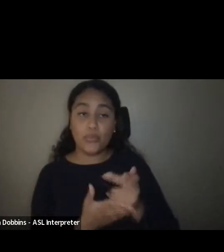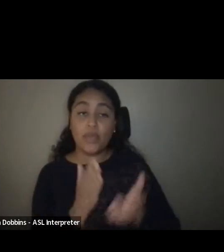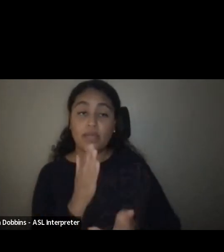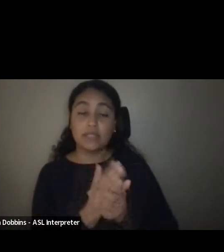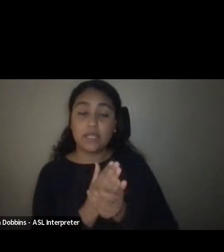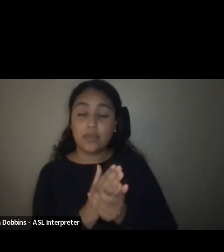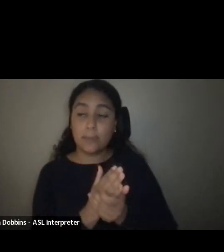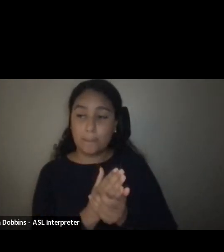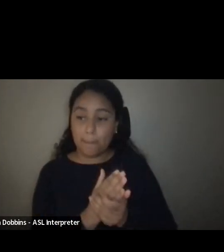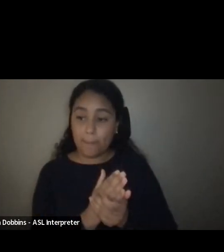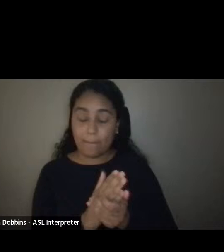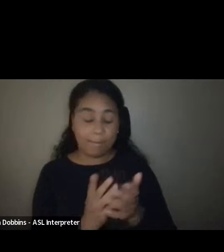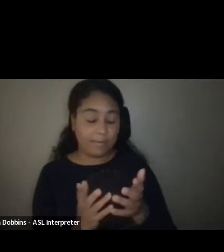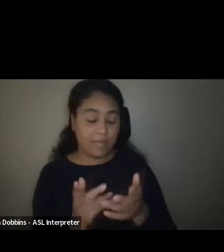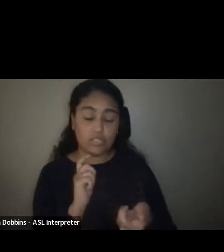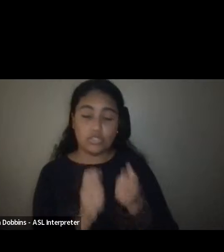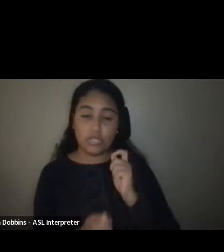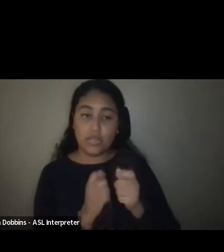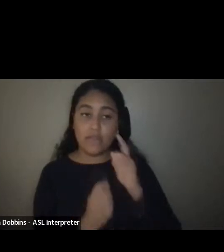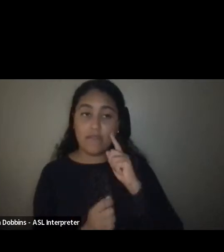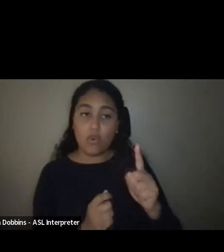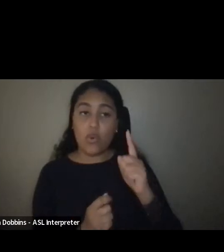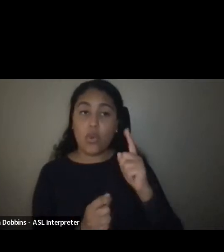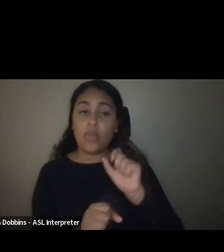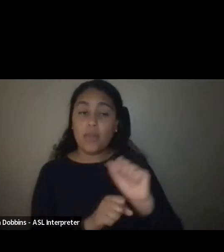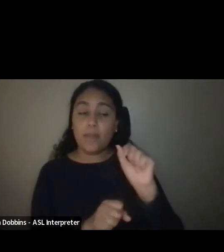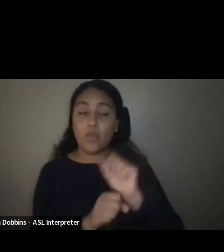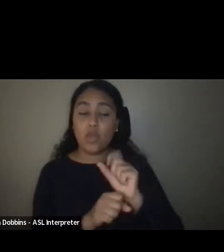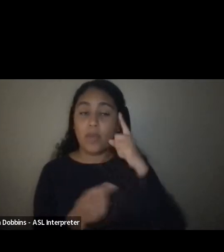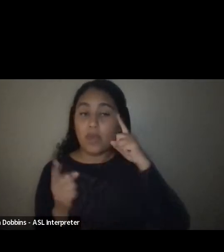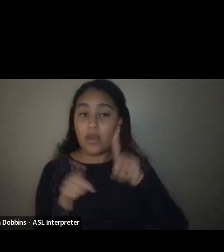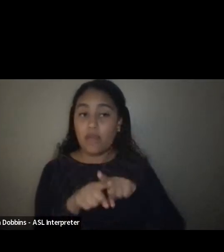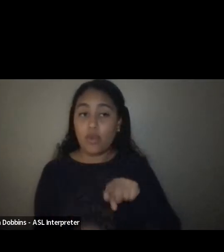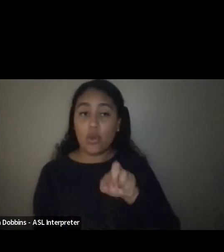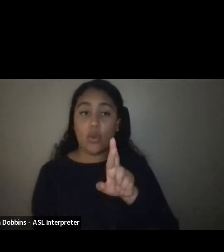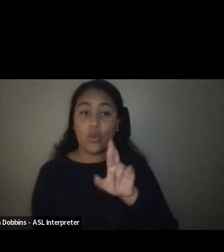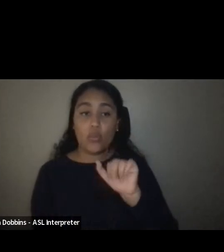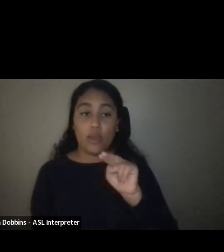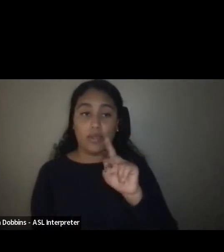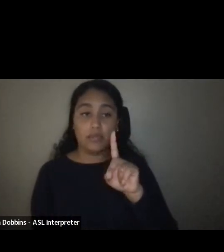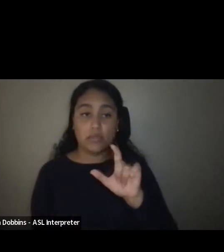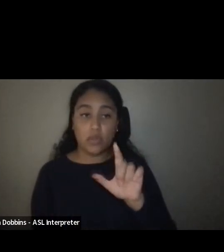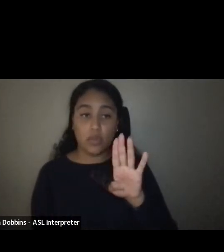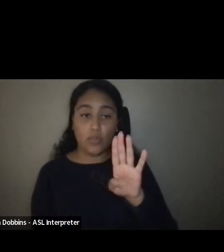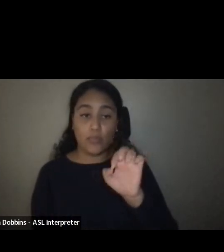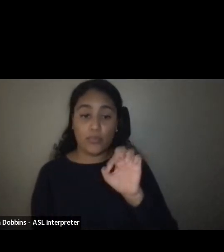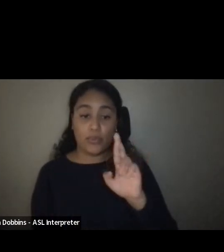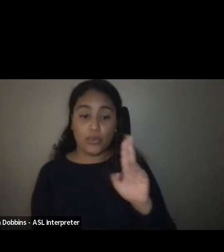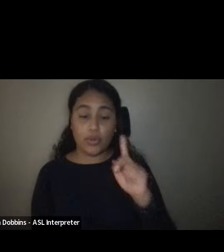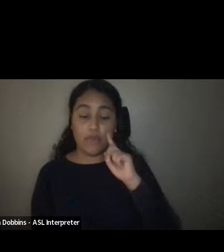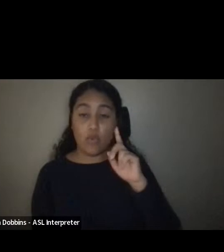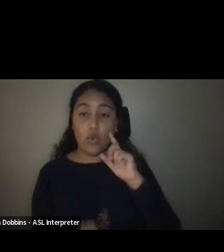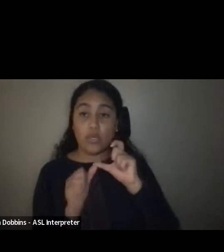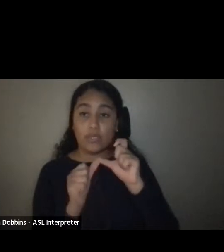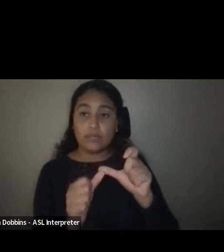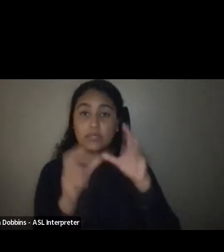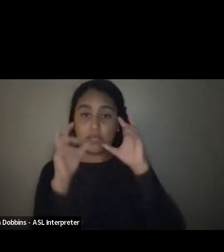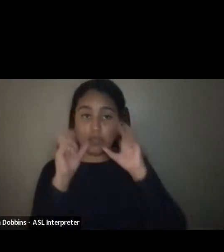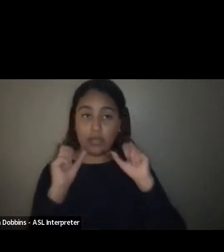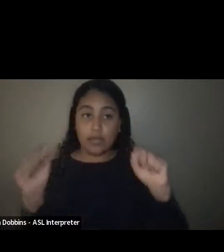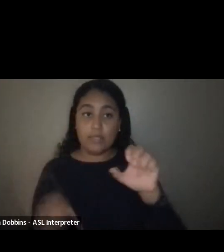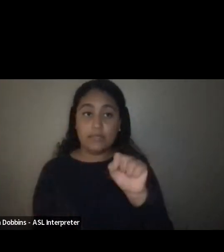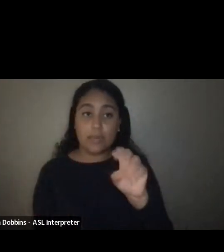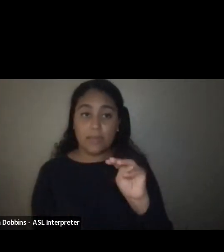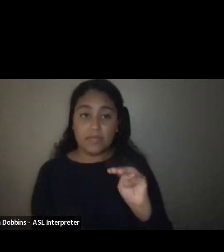an amendment to the employee agreement for Randall Booker to continue to serve as the superintendent of the San Mateo